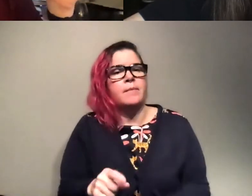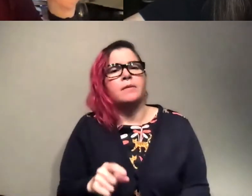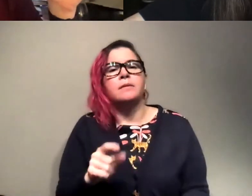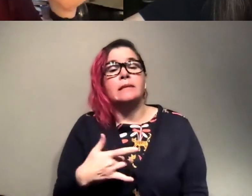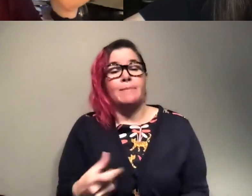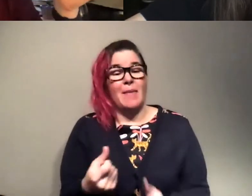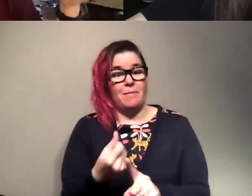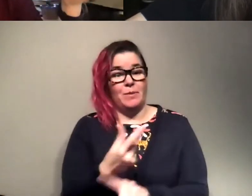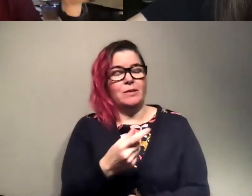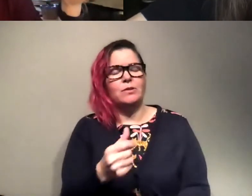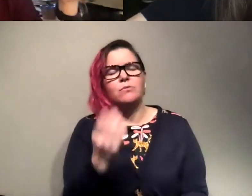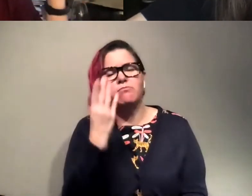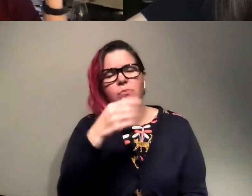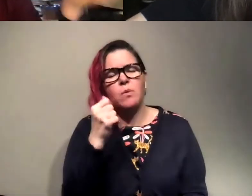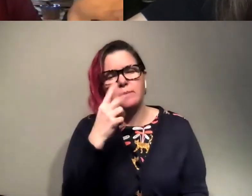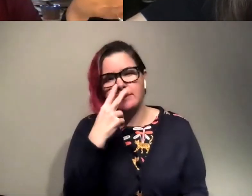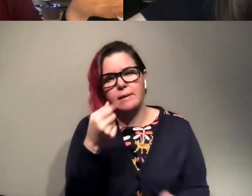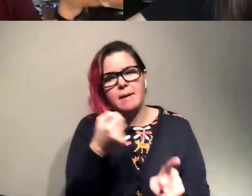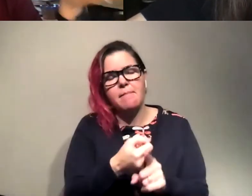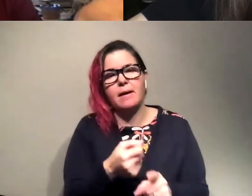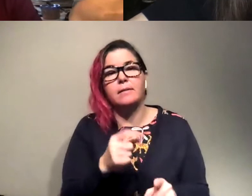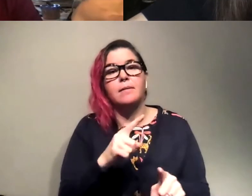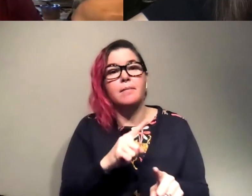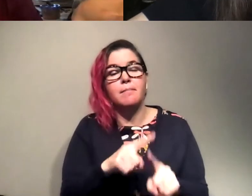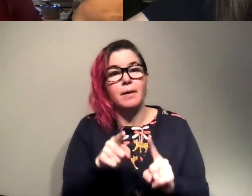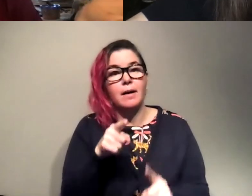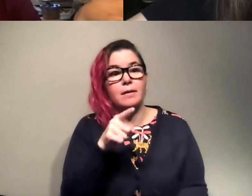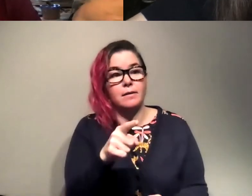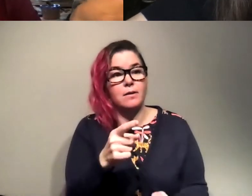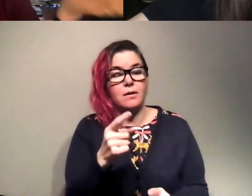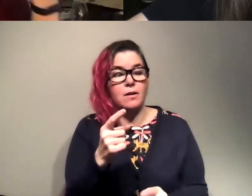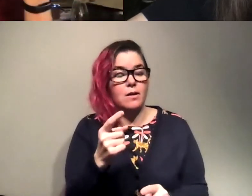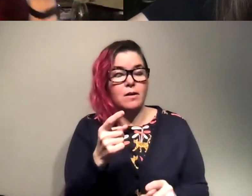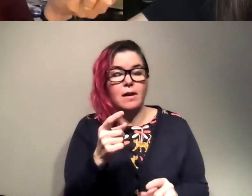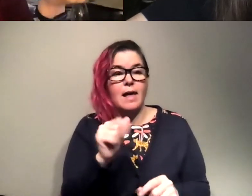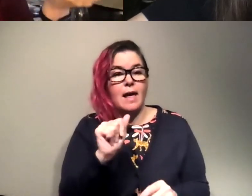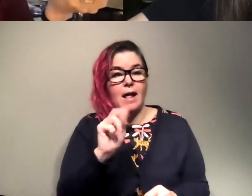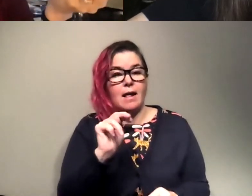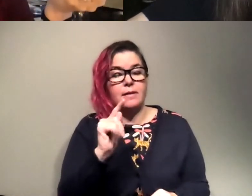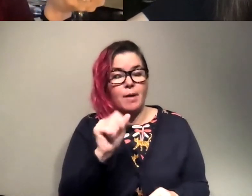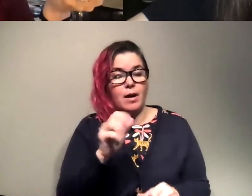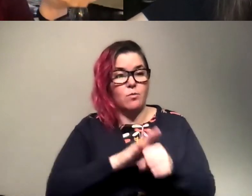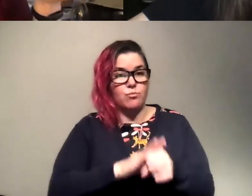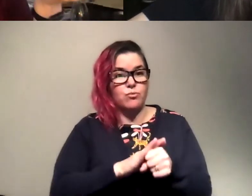you won't see the impact of it. But in the case of when there's suddenly antibiotic pressure, that resistant